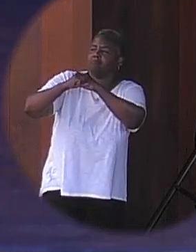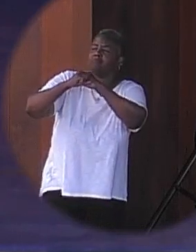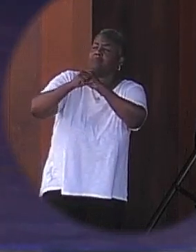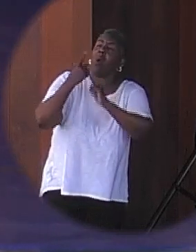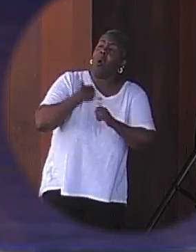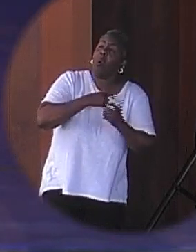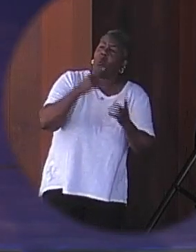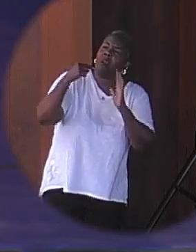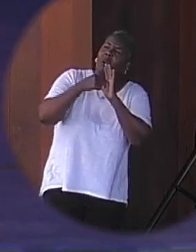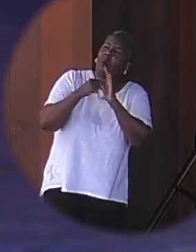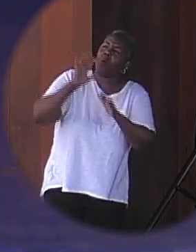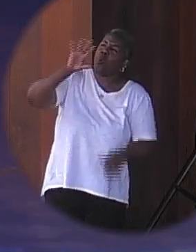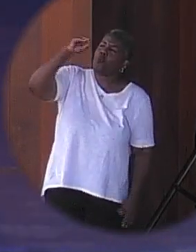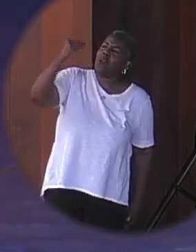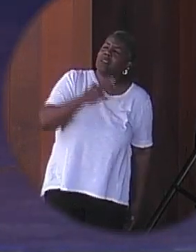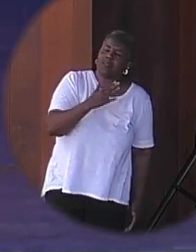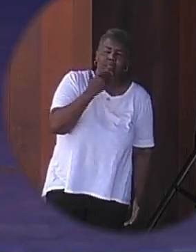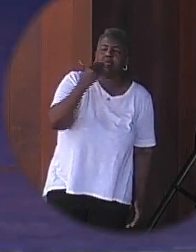And we are indebted to your grace.